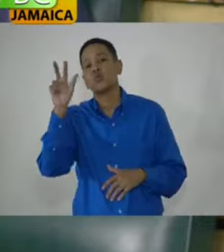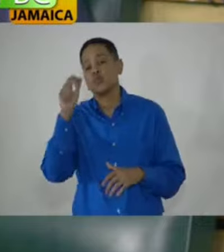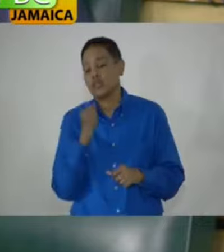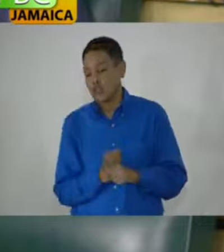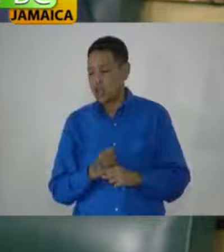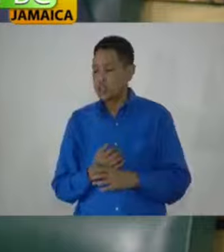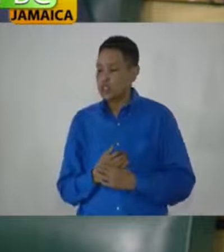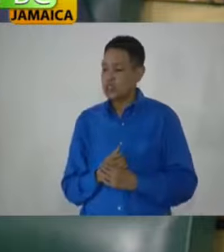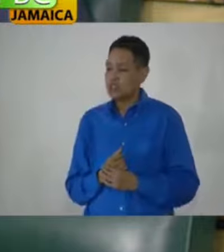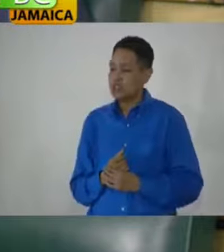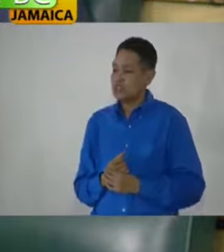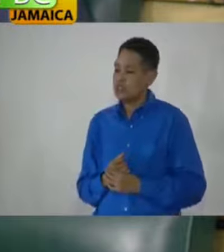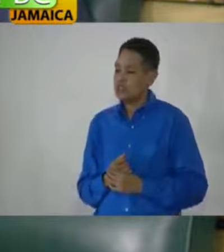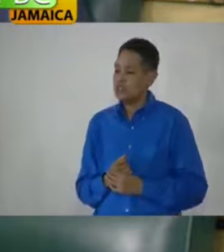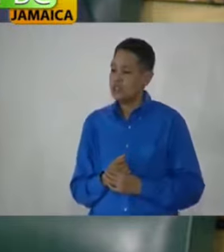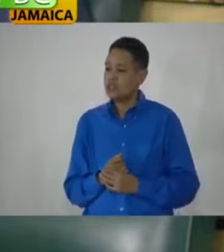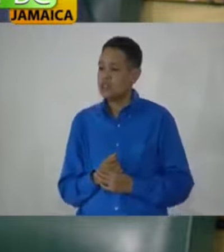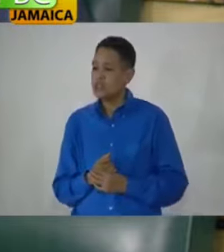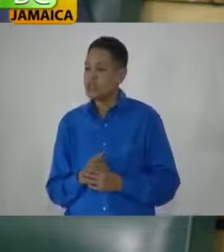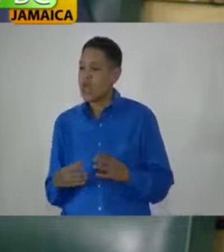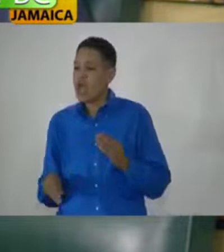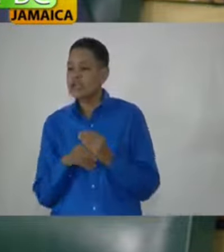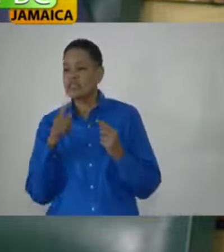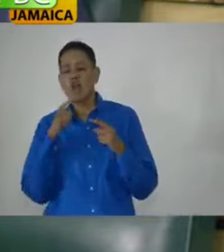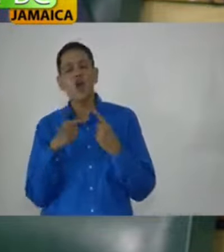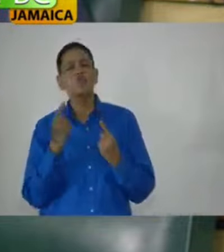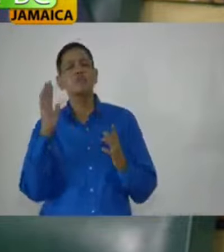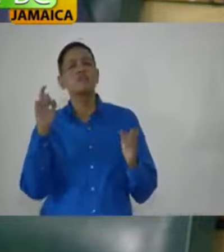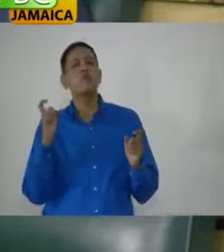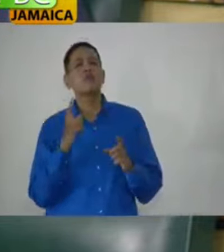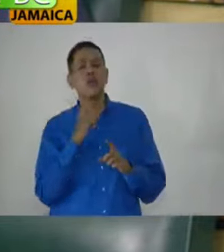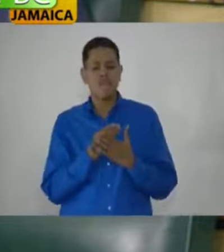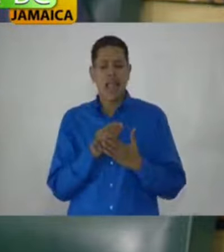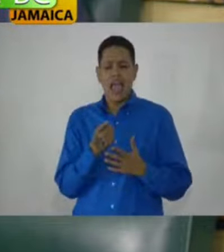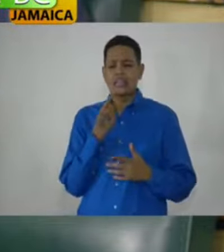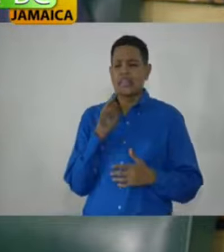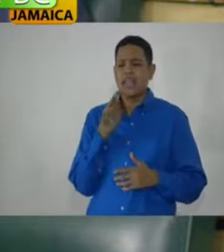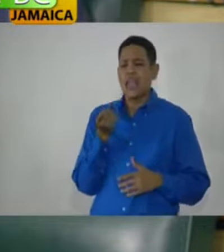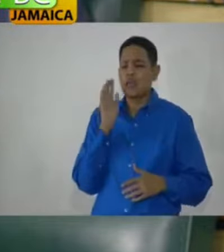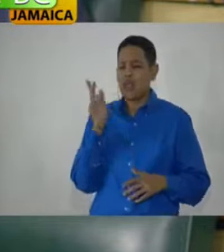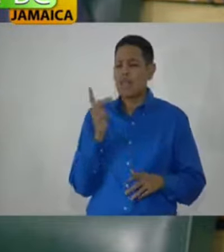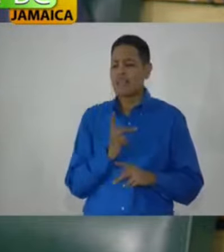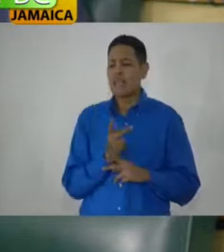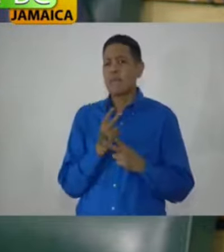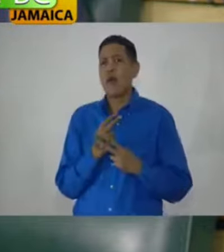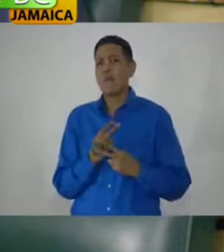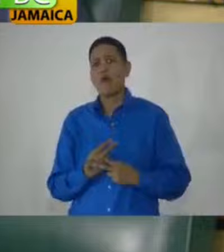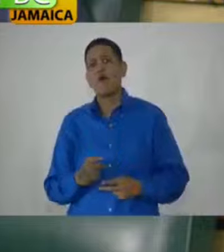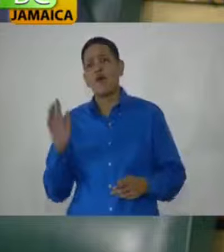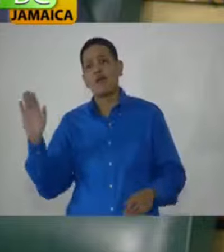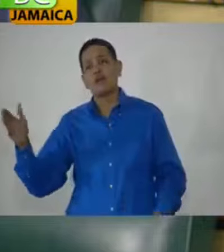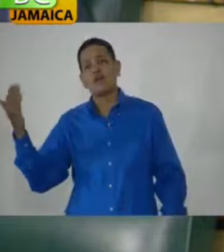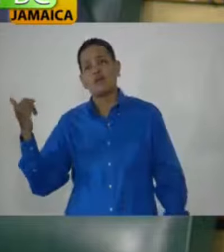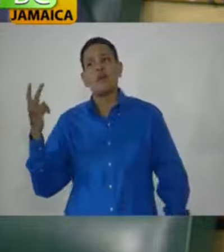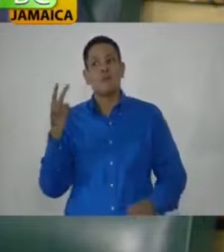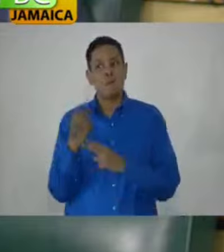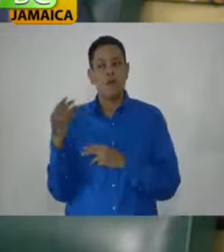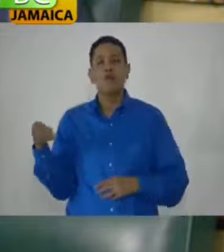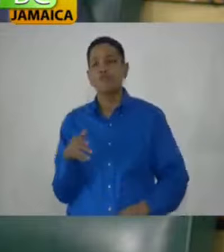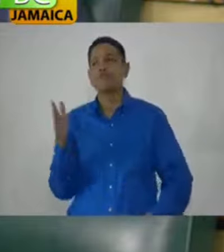years. Additionally, the opposition spokesman on finance would have to keep borrowing, as I demonstrated,